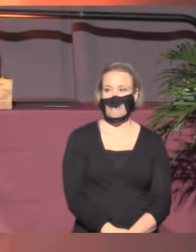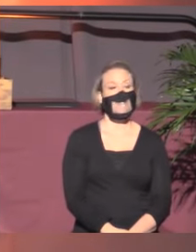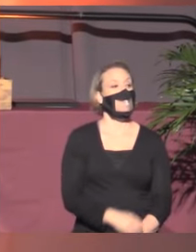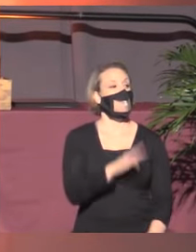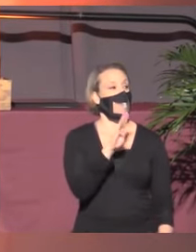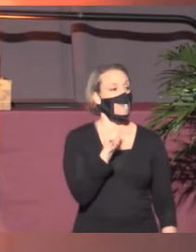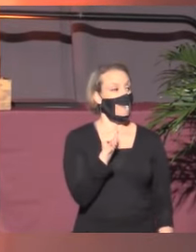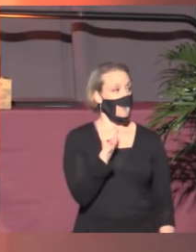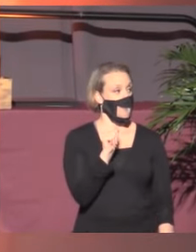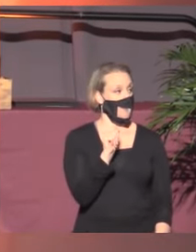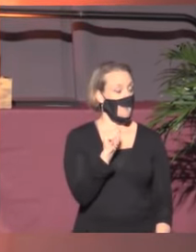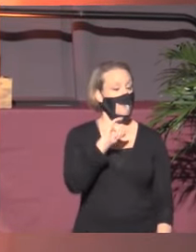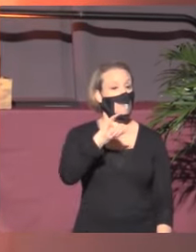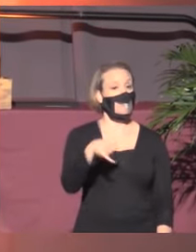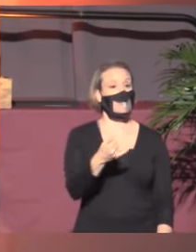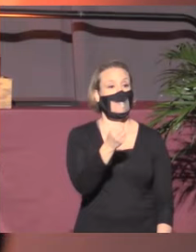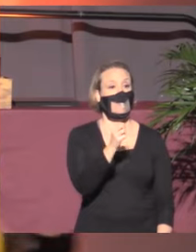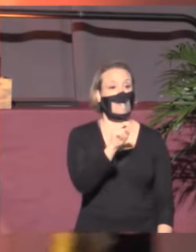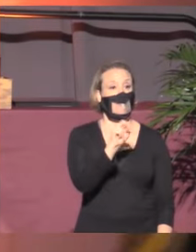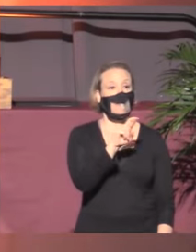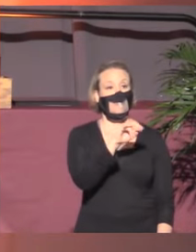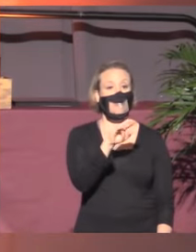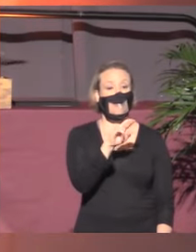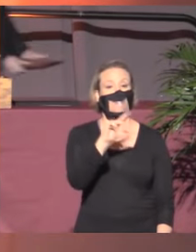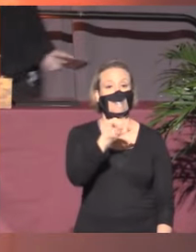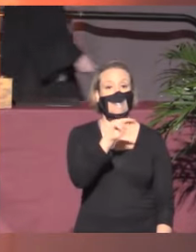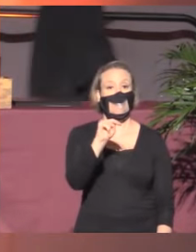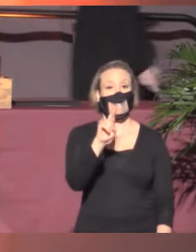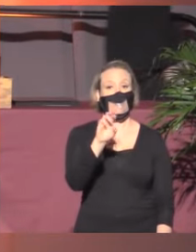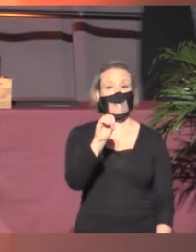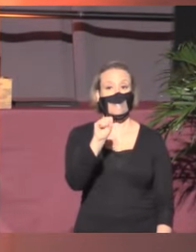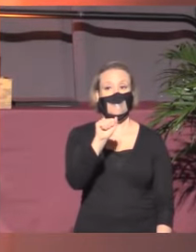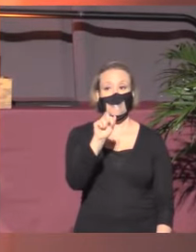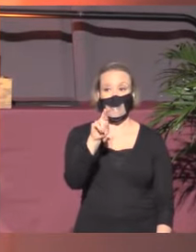Bachelor of Arts, Jennifer Lynn Rosario.